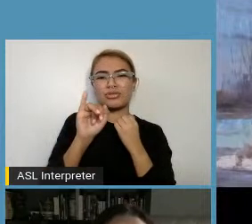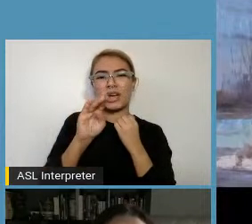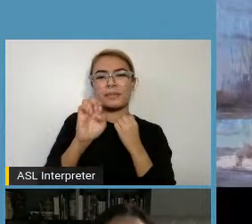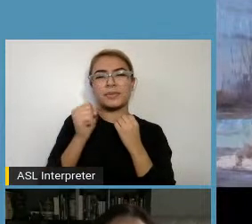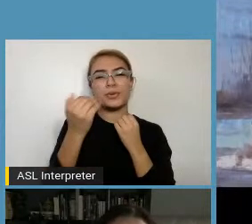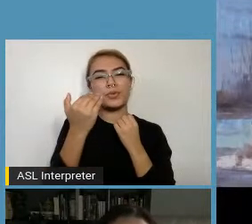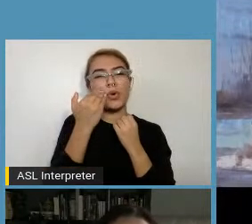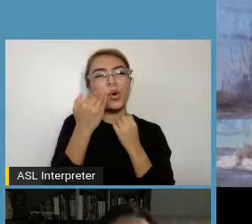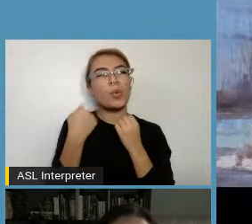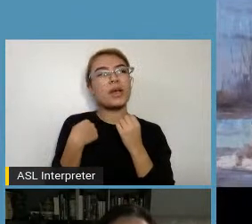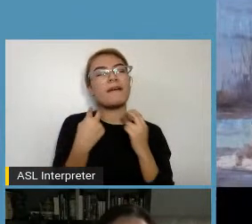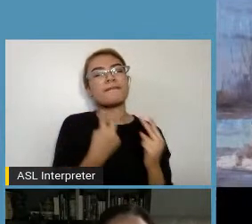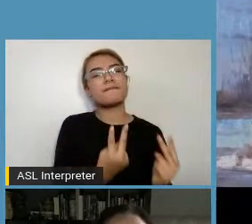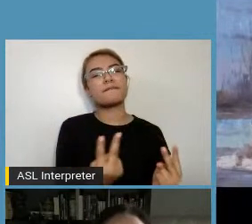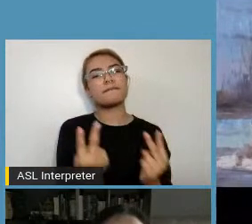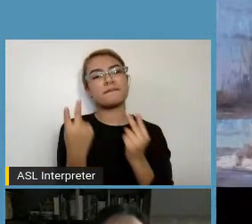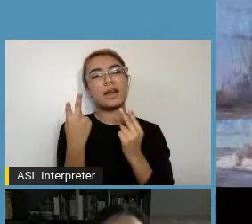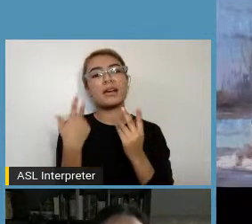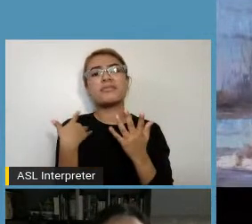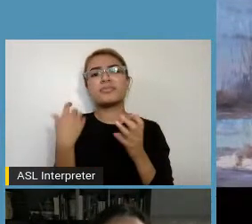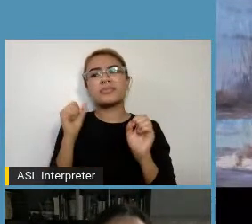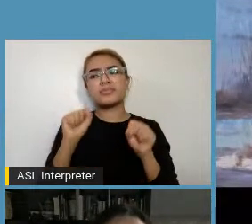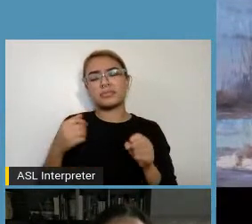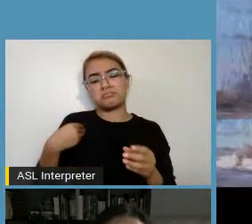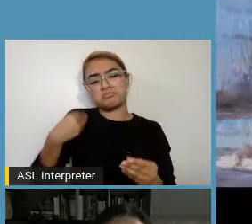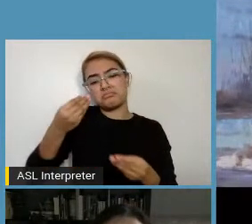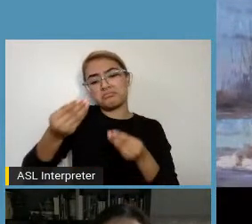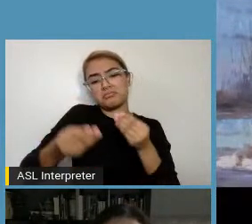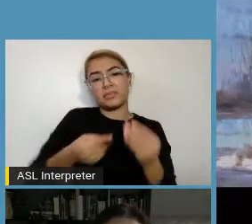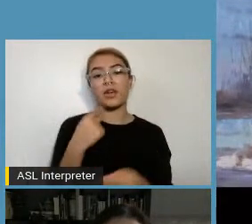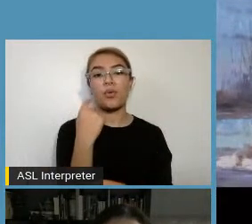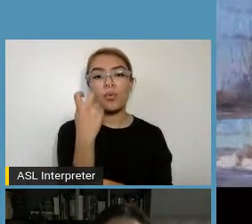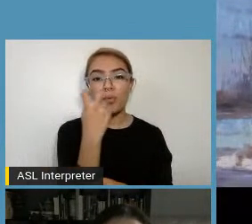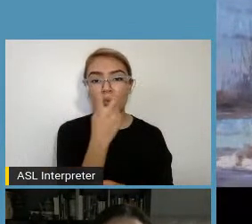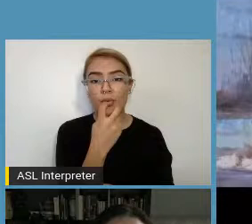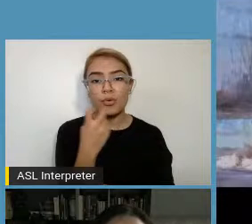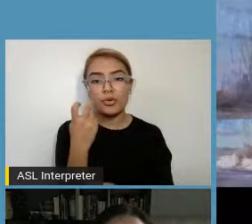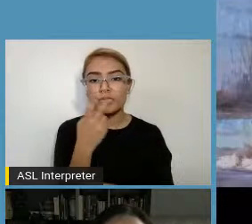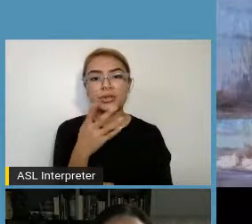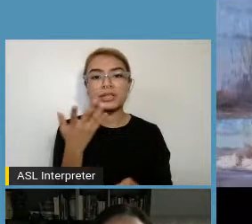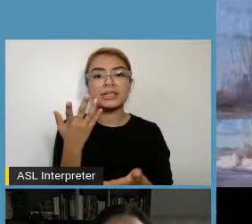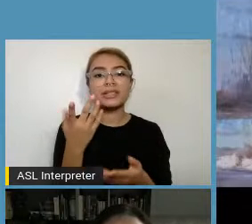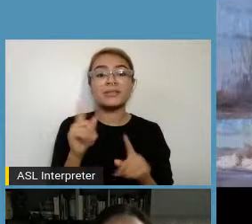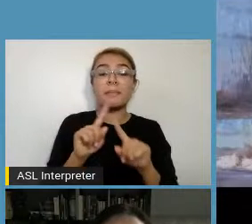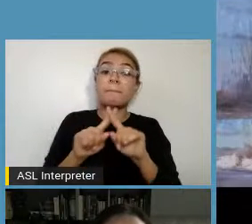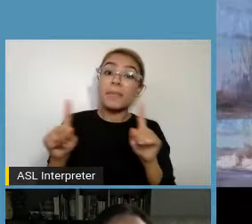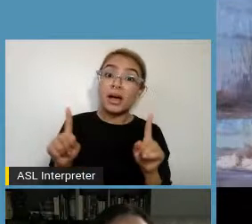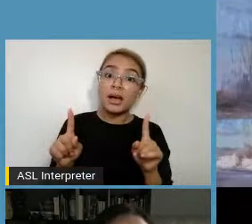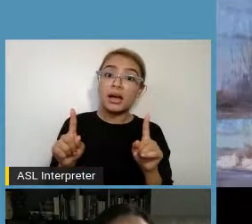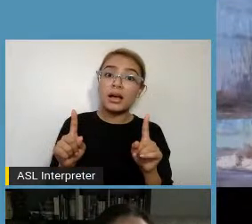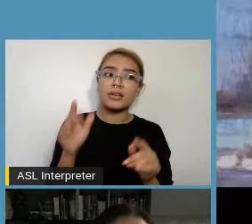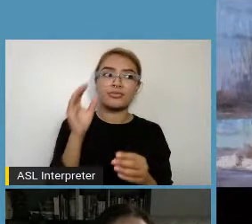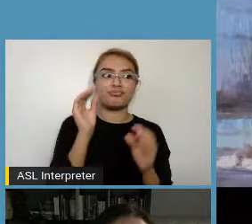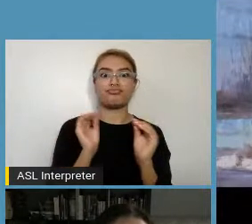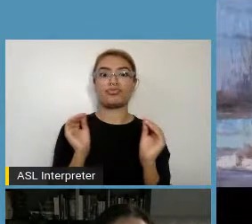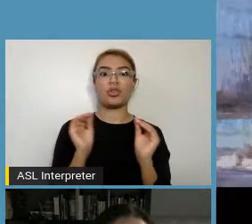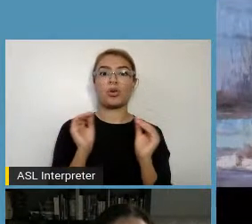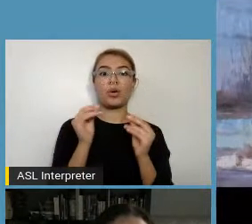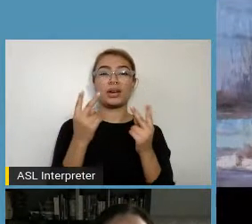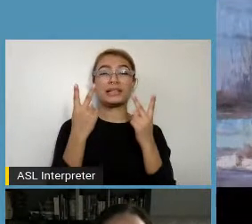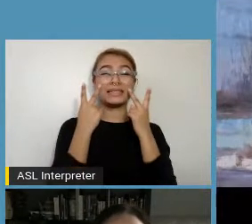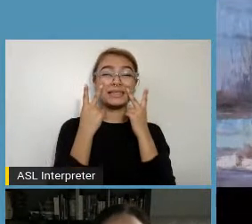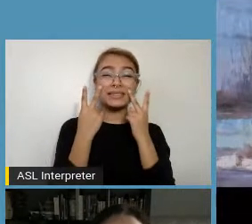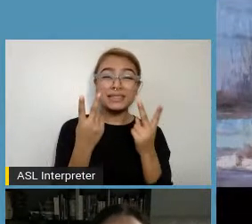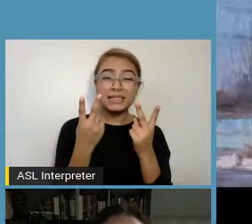they've been passed down orally from traditionally through them, but nobody on the settler side